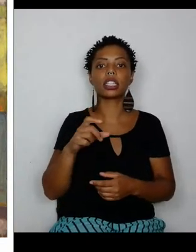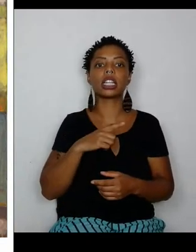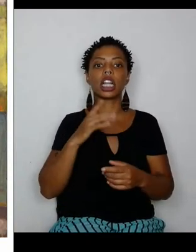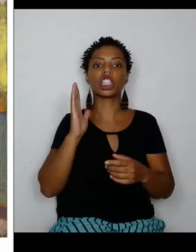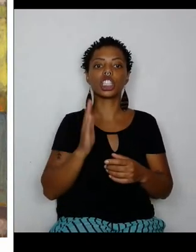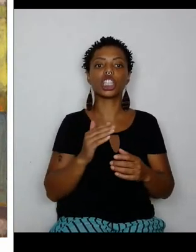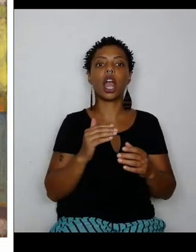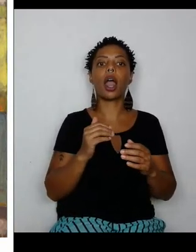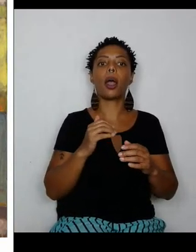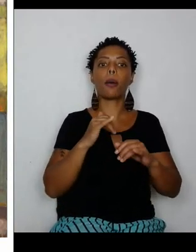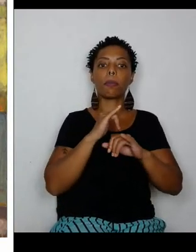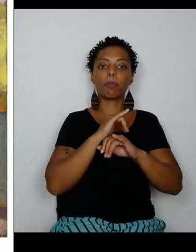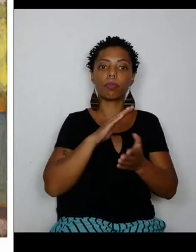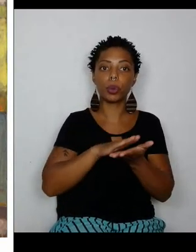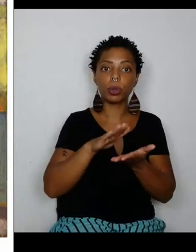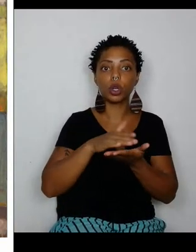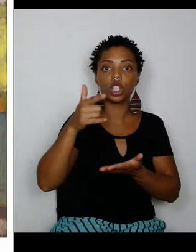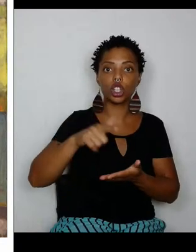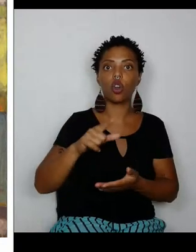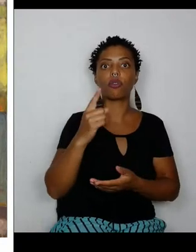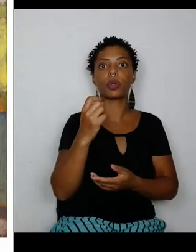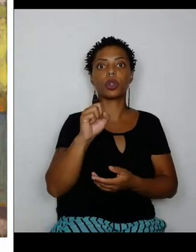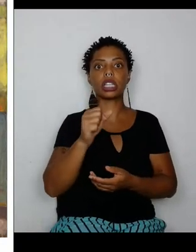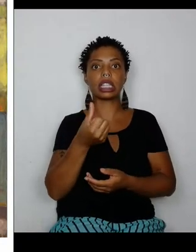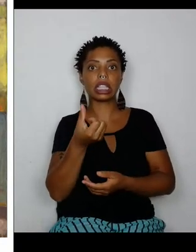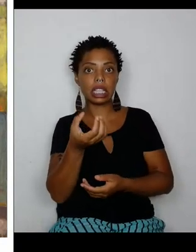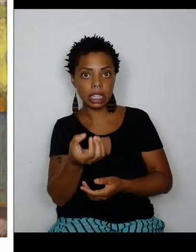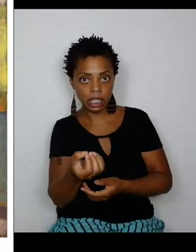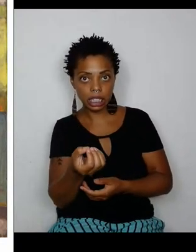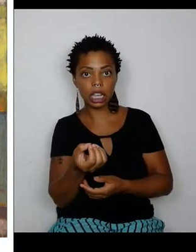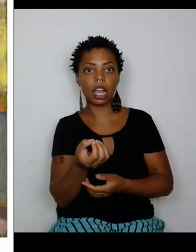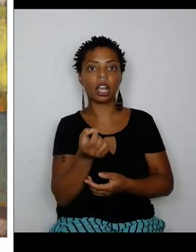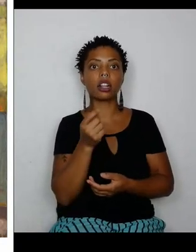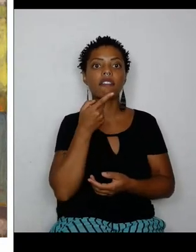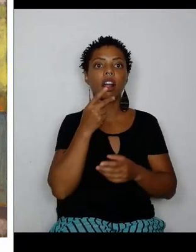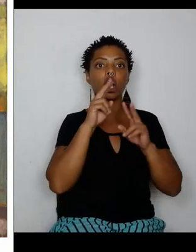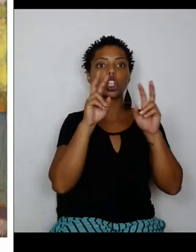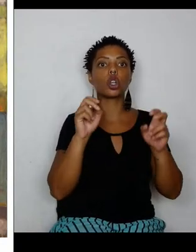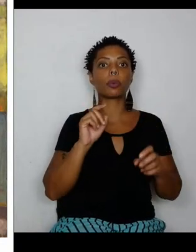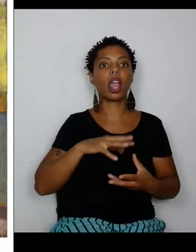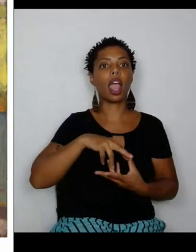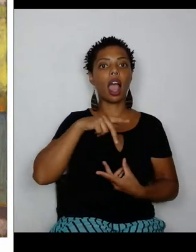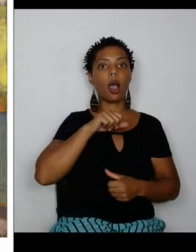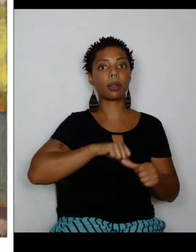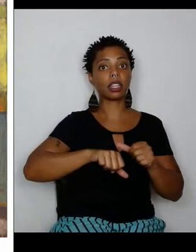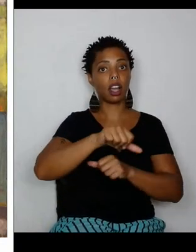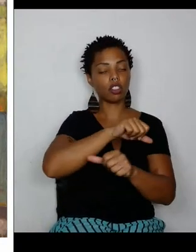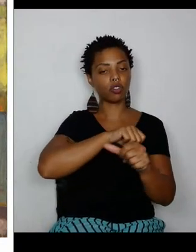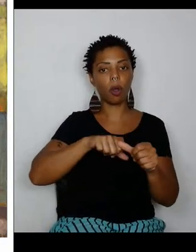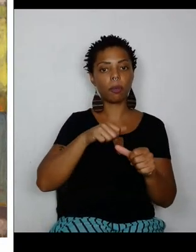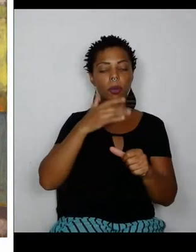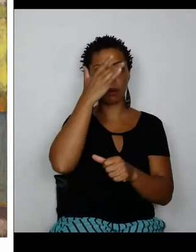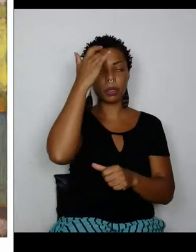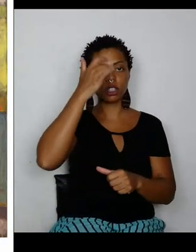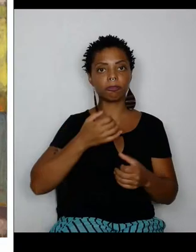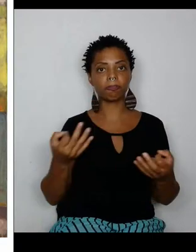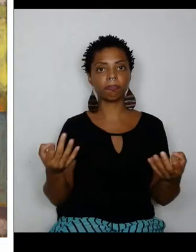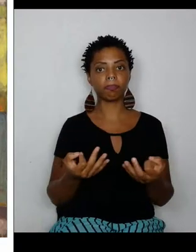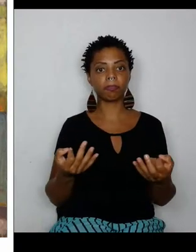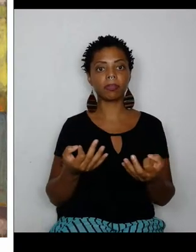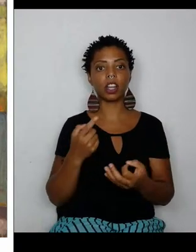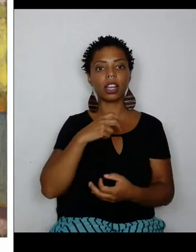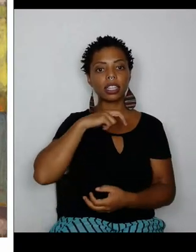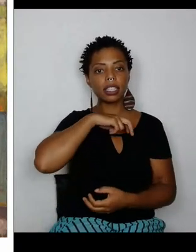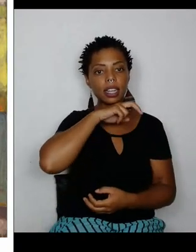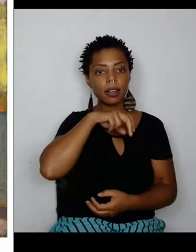plots a transformation of a soul into an ideal being the green snake a personification of an evolving human